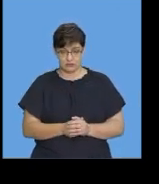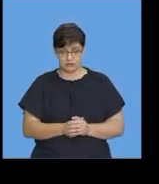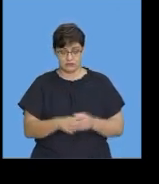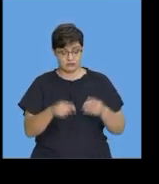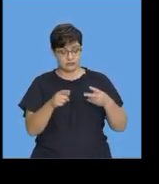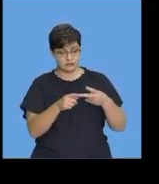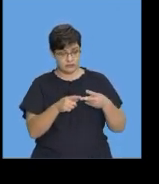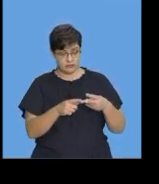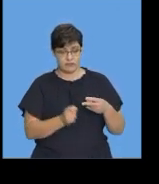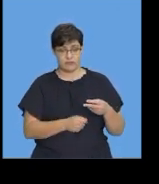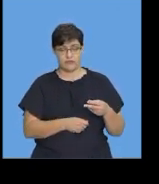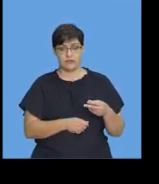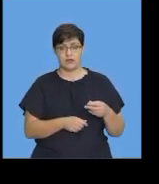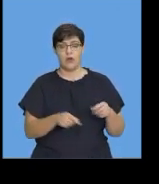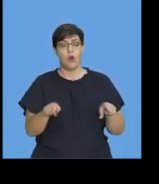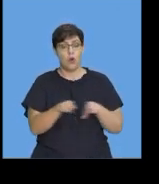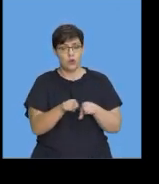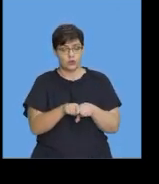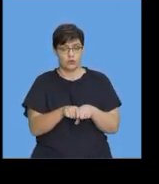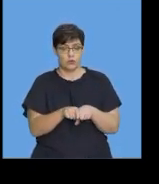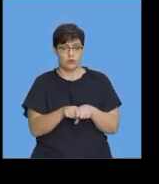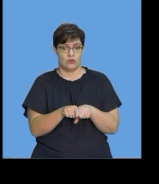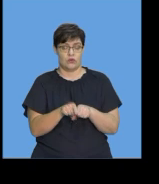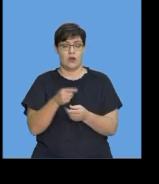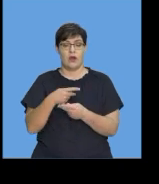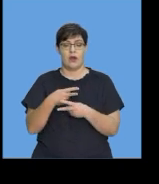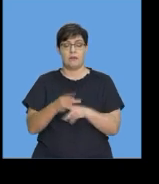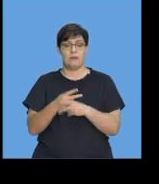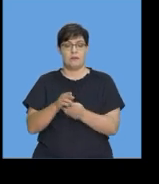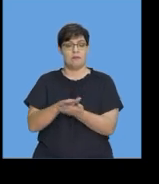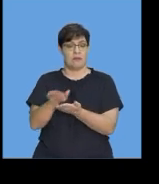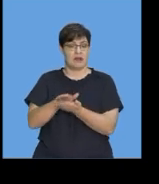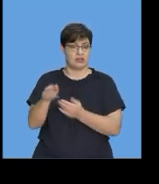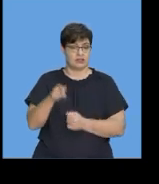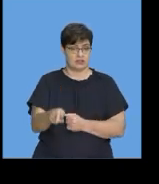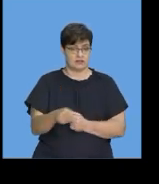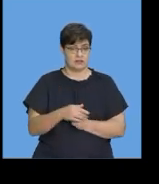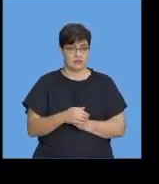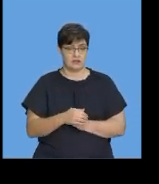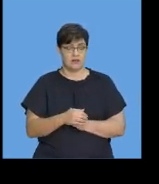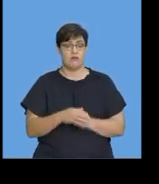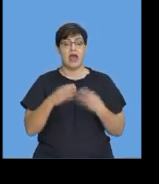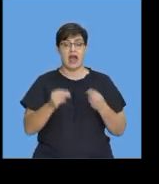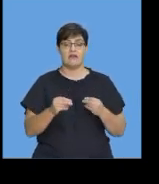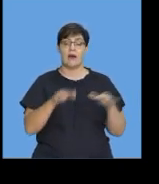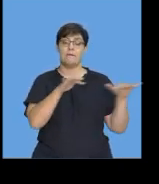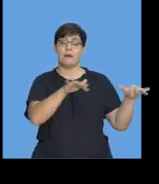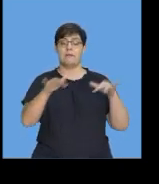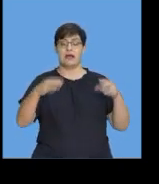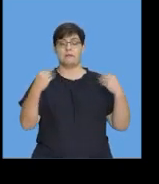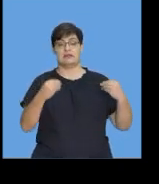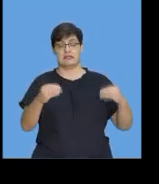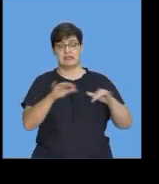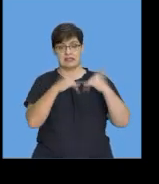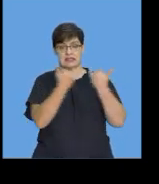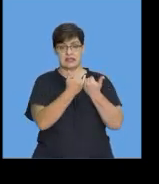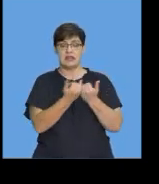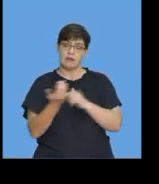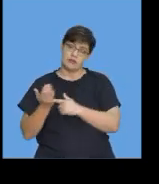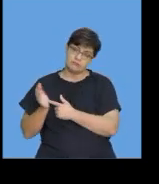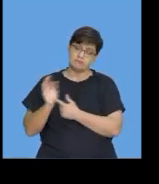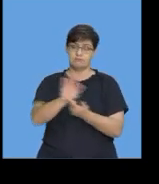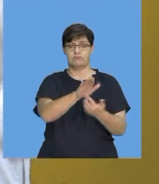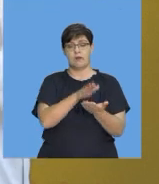the publication, because remember, where you have public companies, they have to publish their